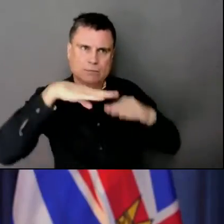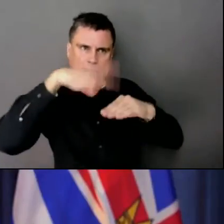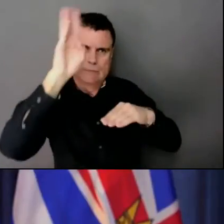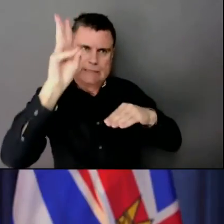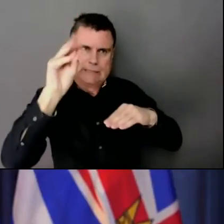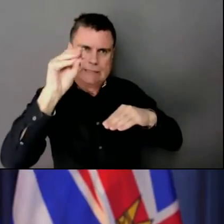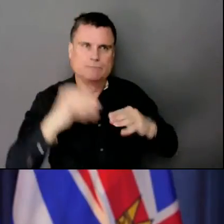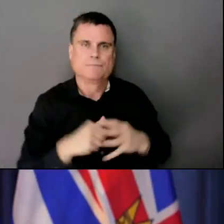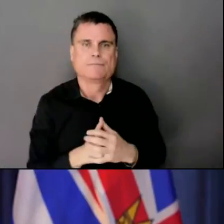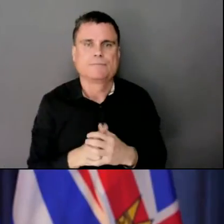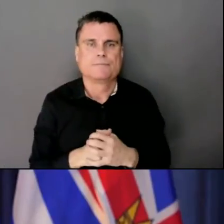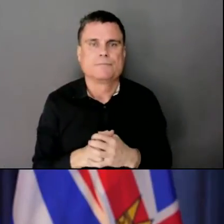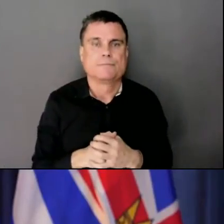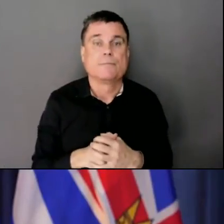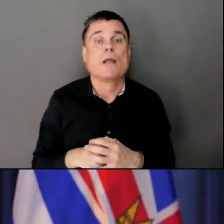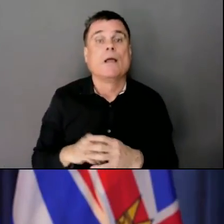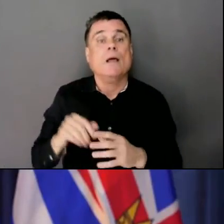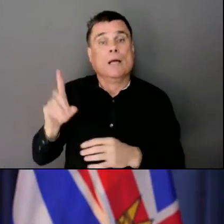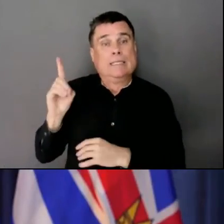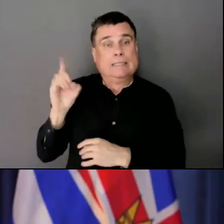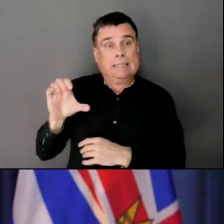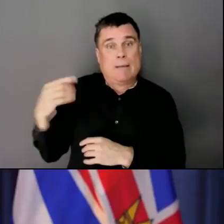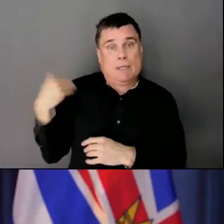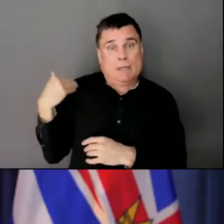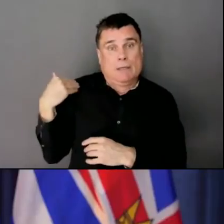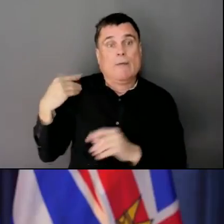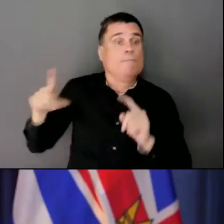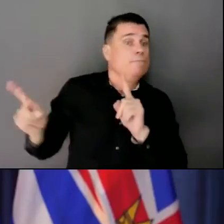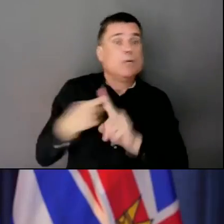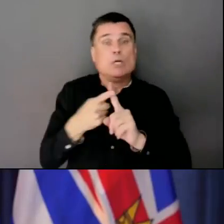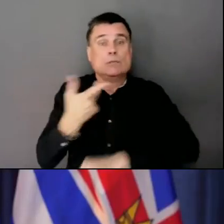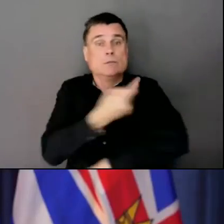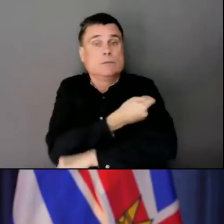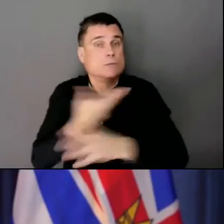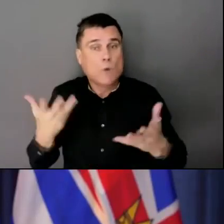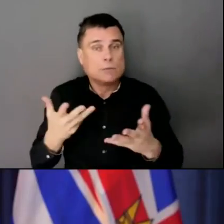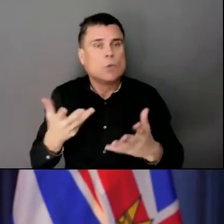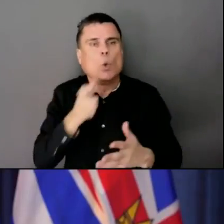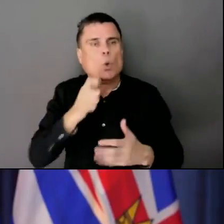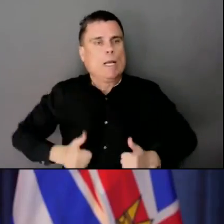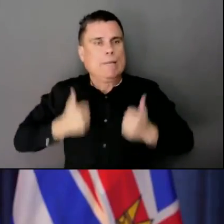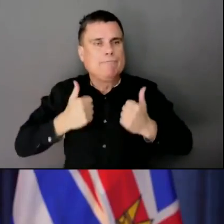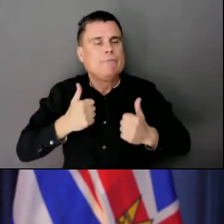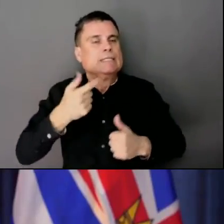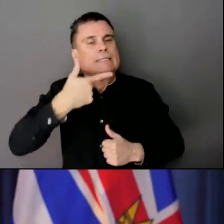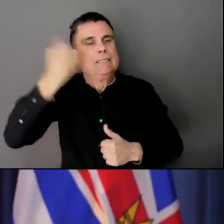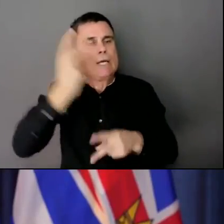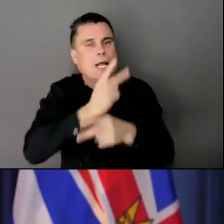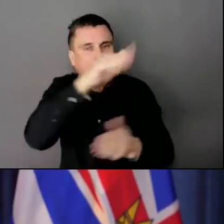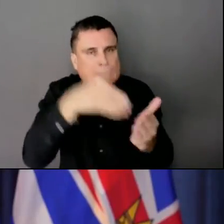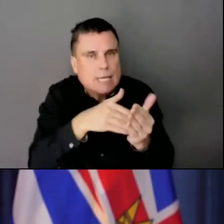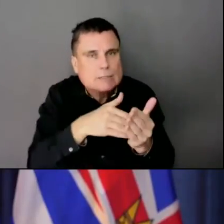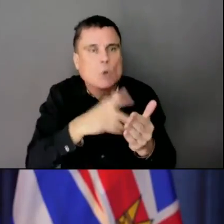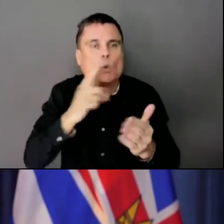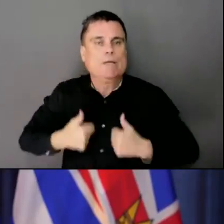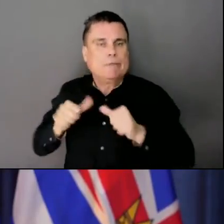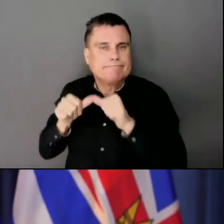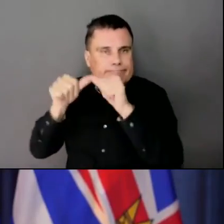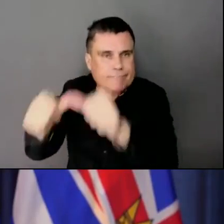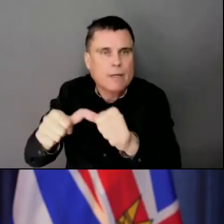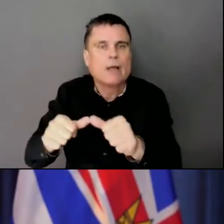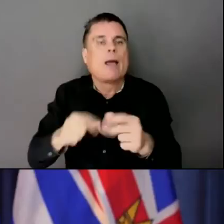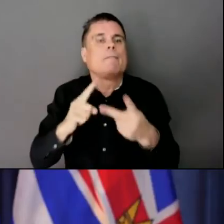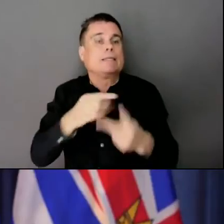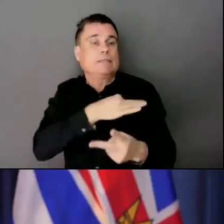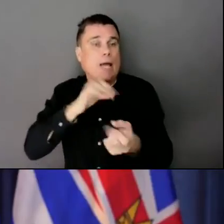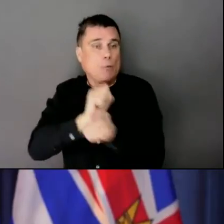vaccinating long-term care residents and the people who care for them. Most of them are severely at risk, and that's why we started there. The